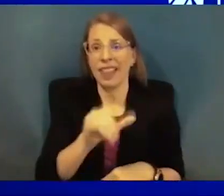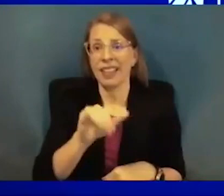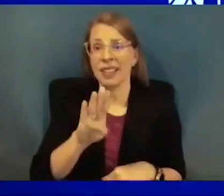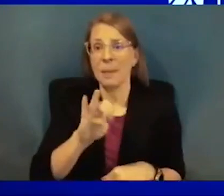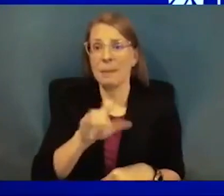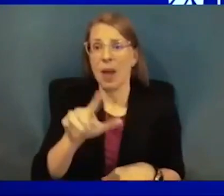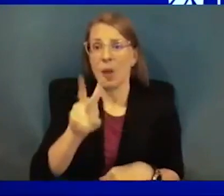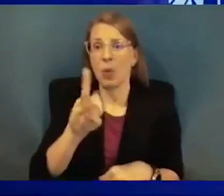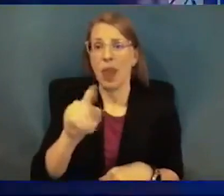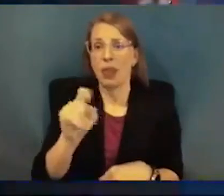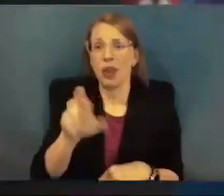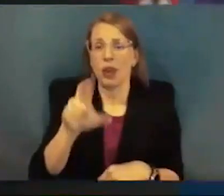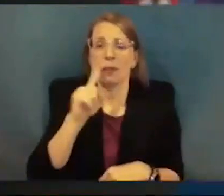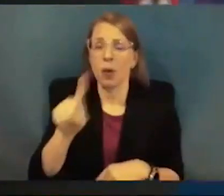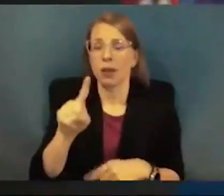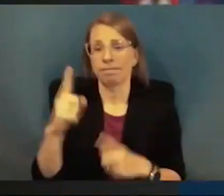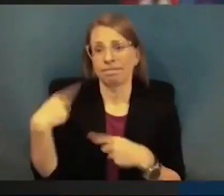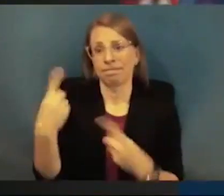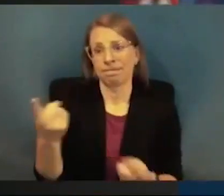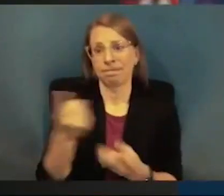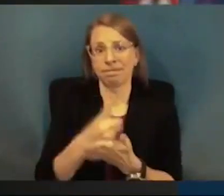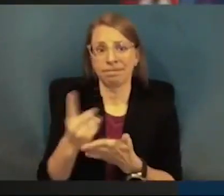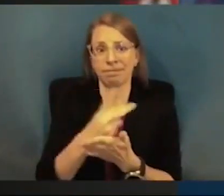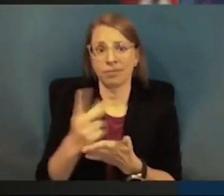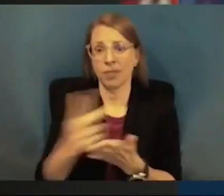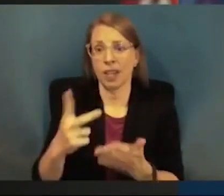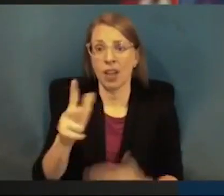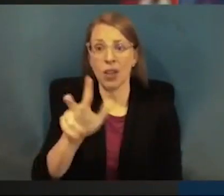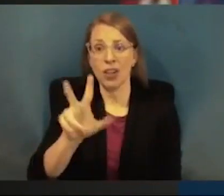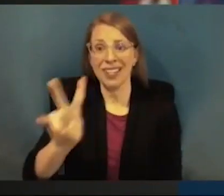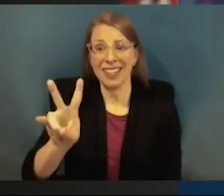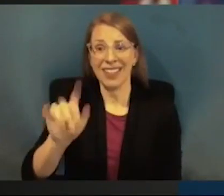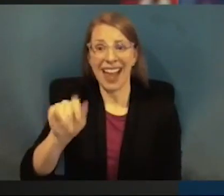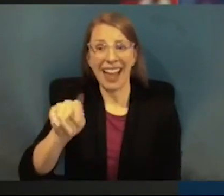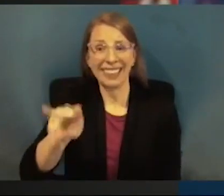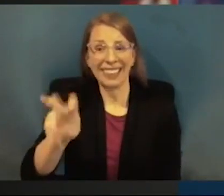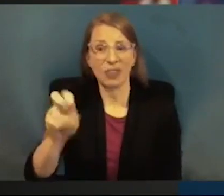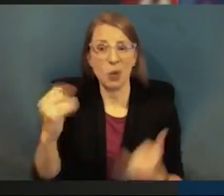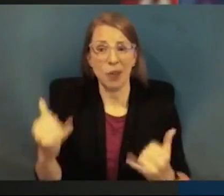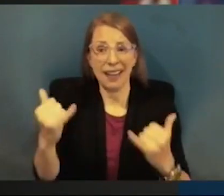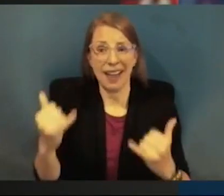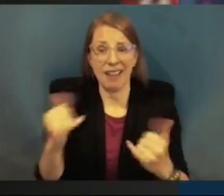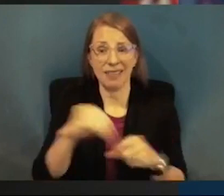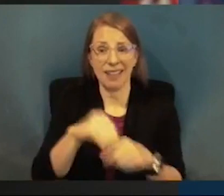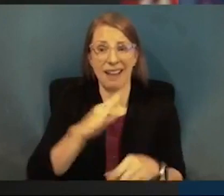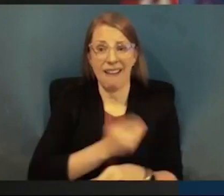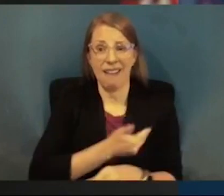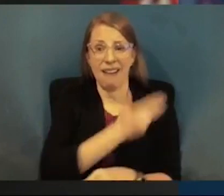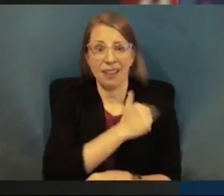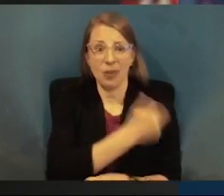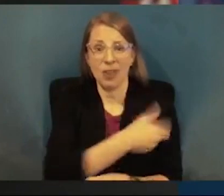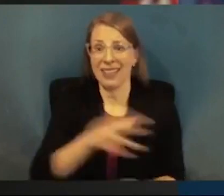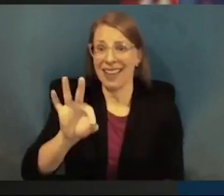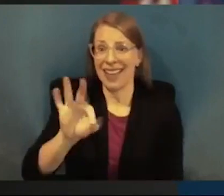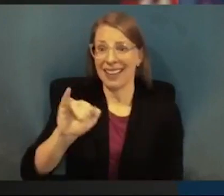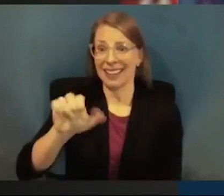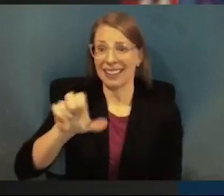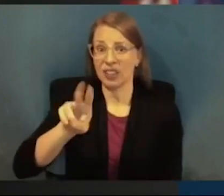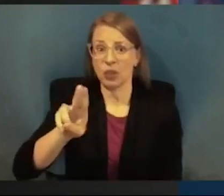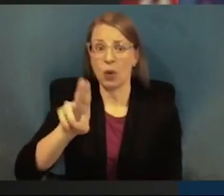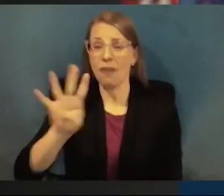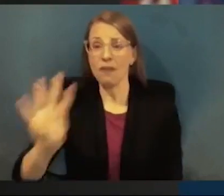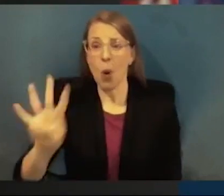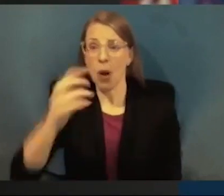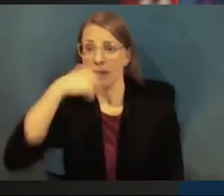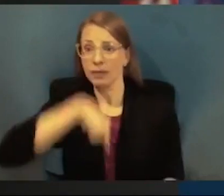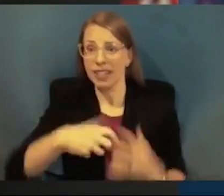weeks. Right now in our hospital, we have 37 active infections, with 9 in the ICU and 4 on the ventilator. 6